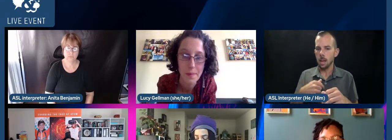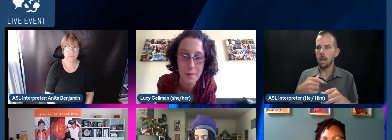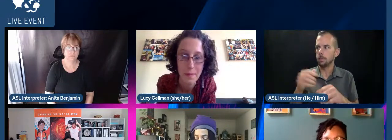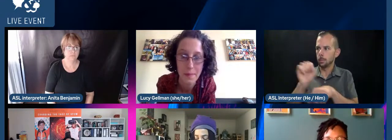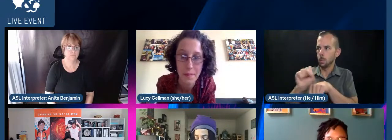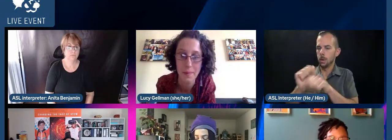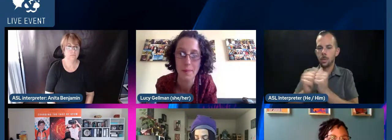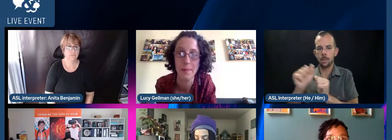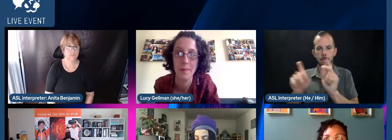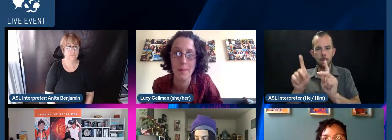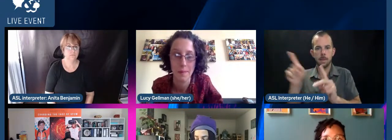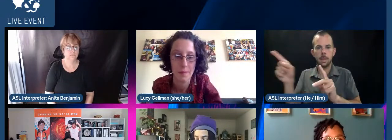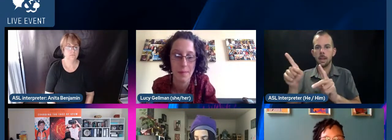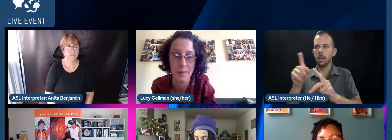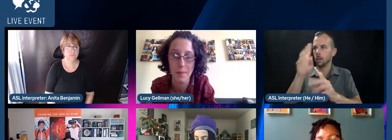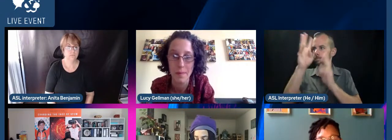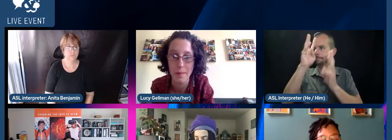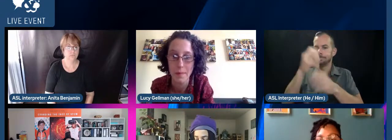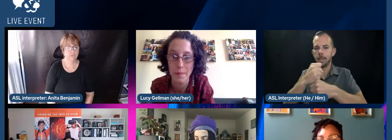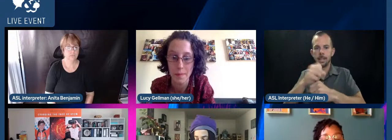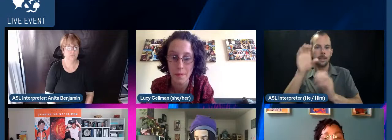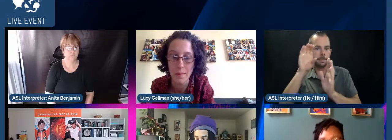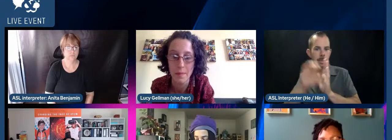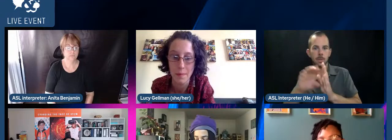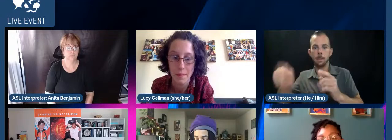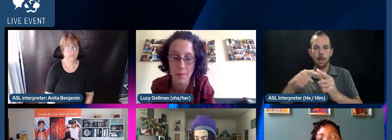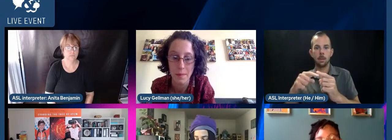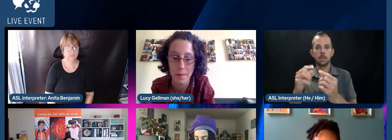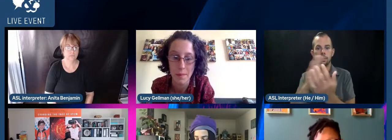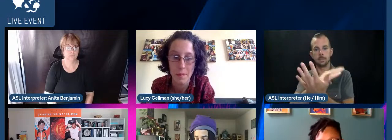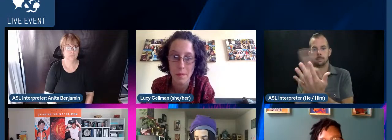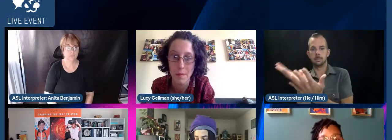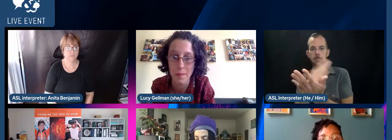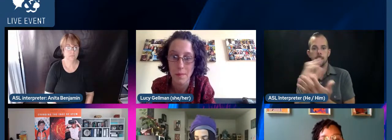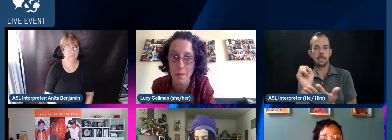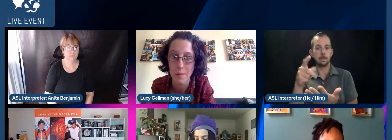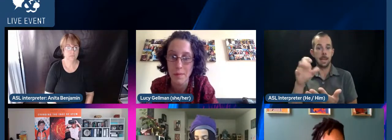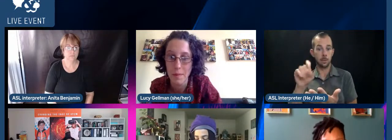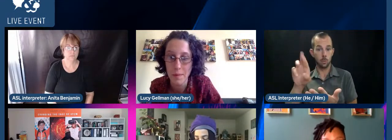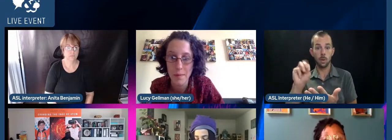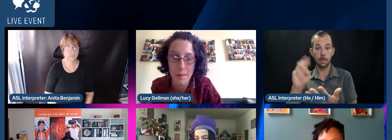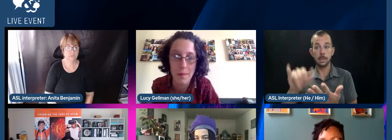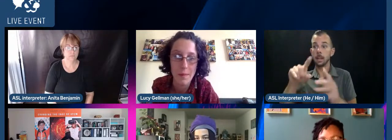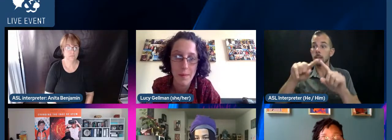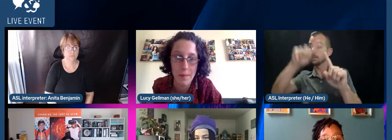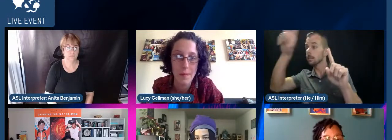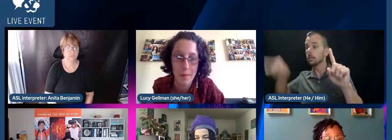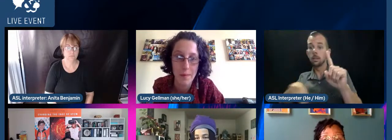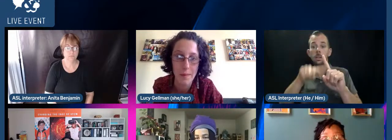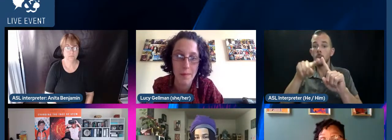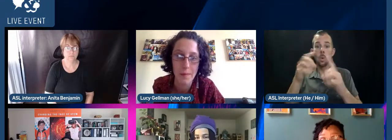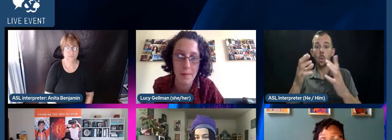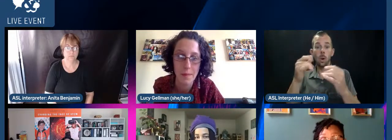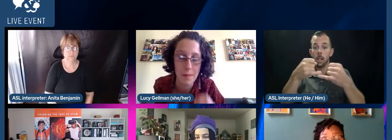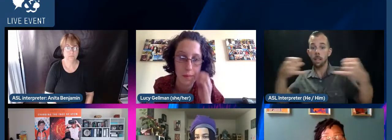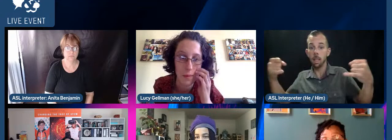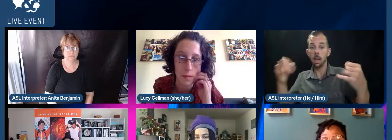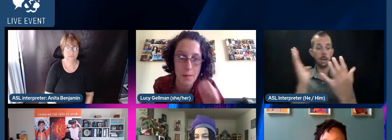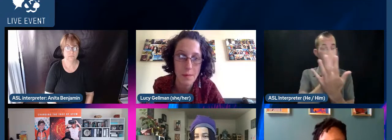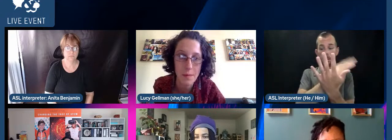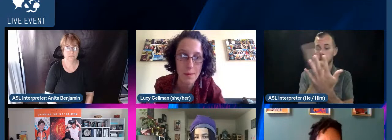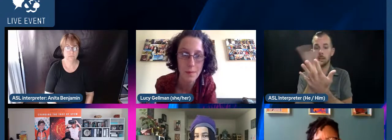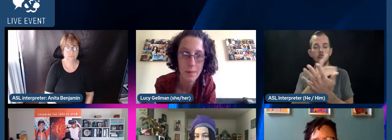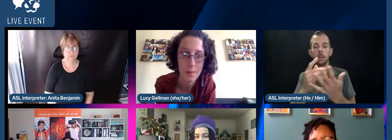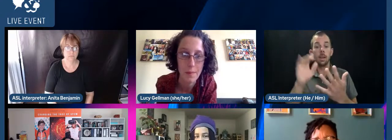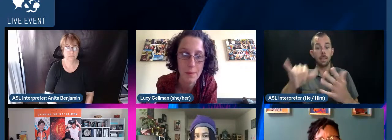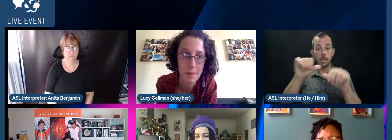about whether or not the spectrum is a line or a circle. Like, I don't care. I don't care. I do not care. I don't care. And I don't know. Like, it's not that I hate